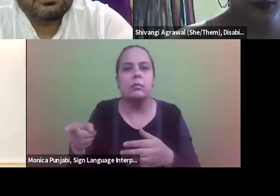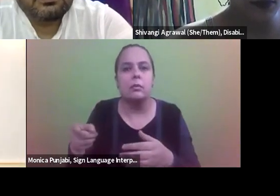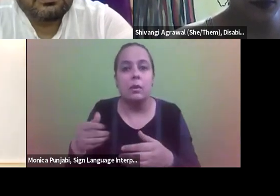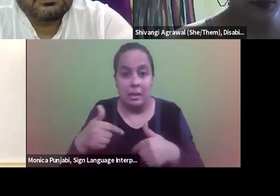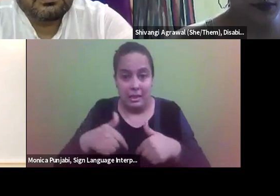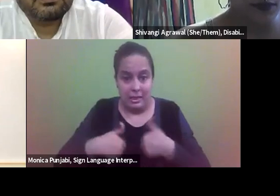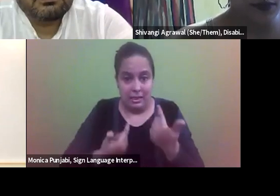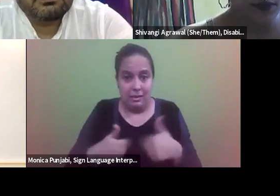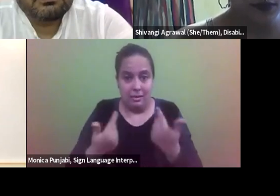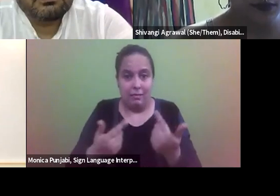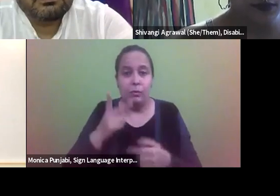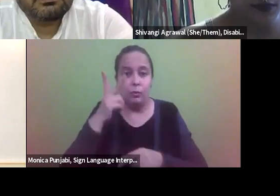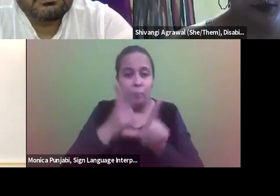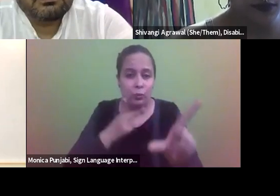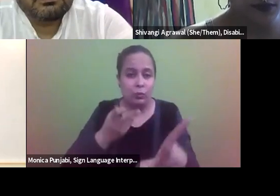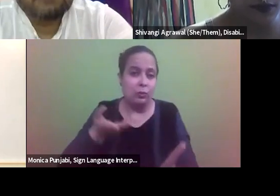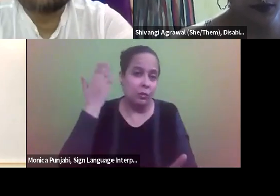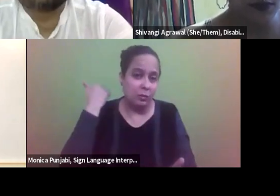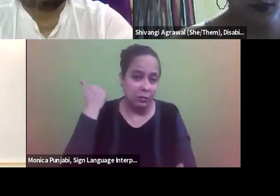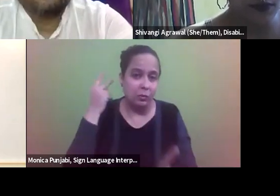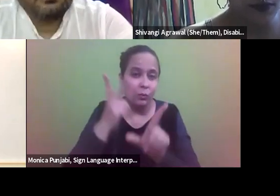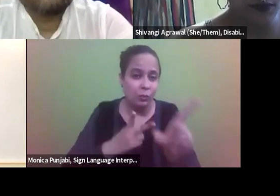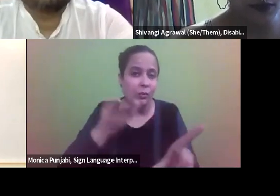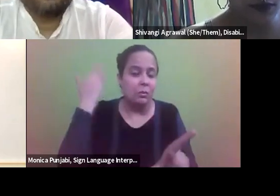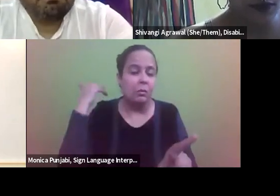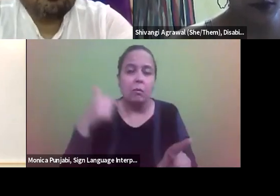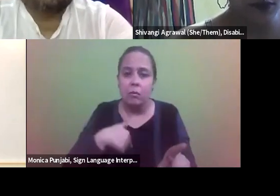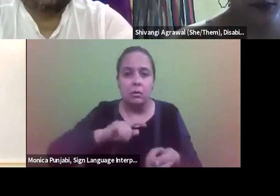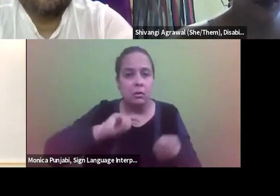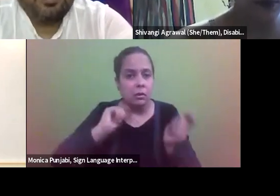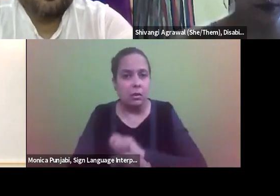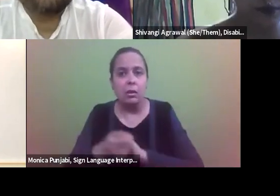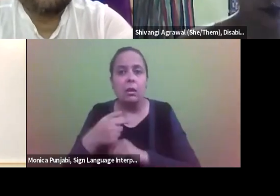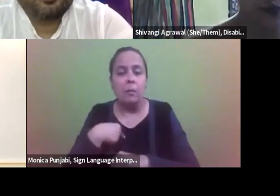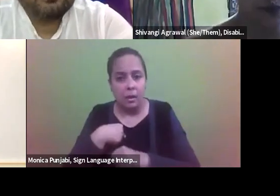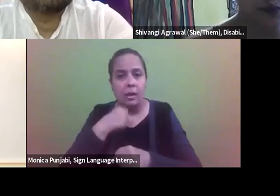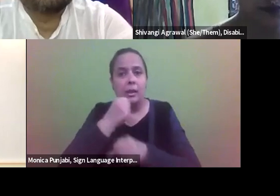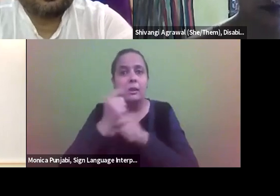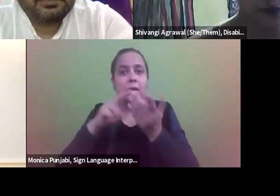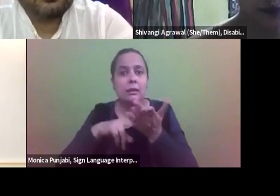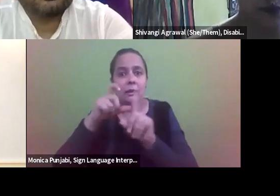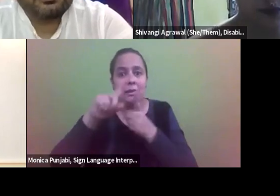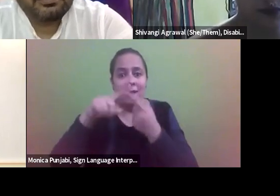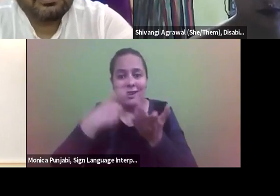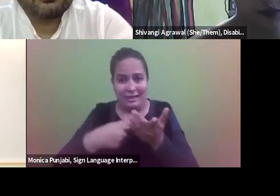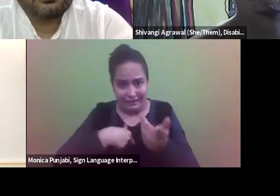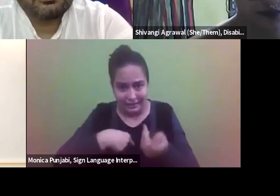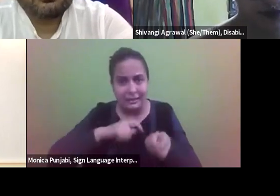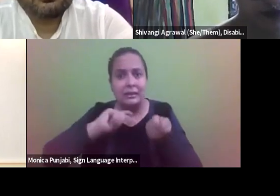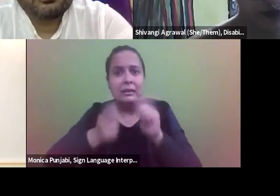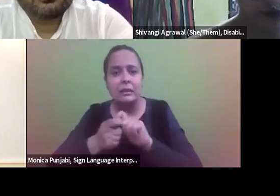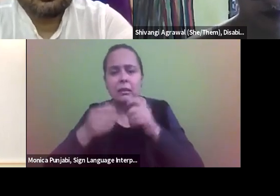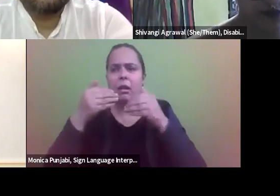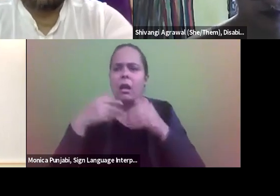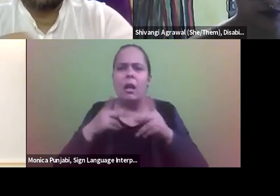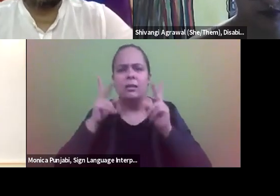non-binary, Ben. I identify as non-binary now. So my journey with my gender has been a journey as well. And I think it's imperative.